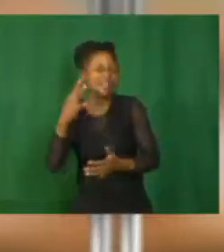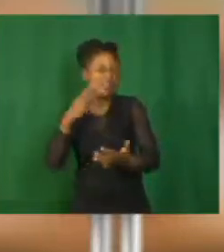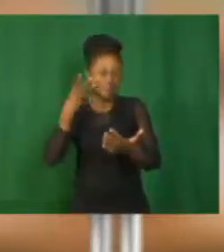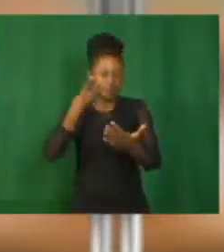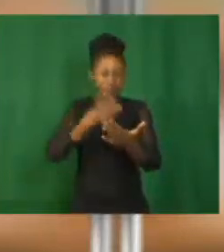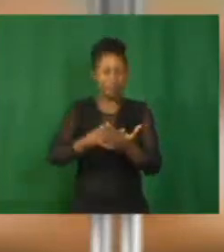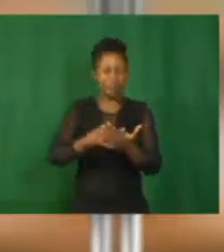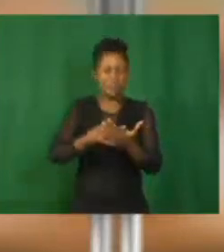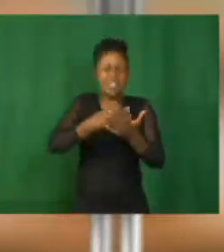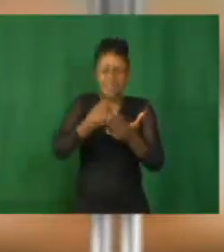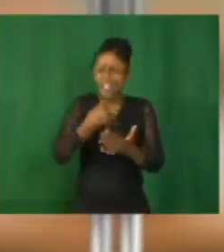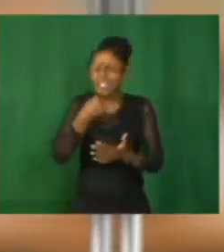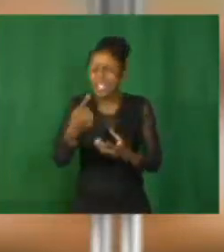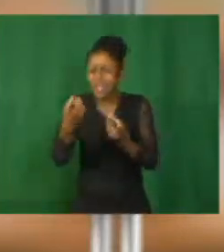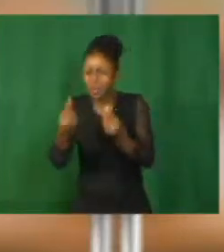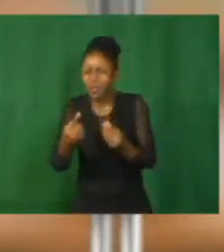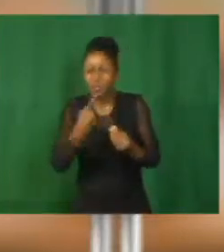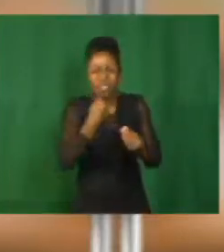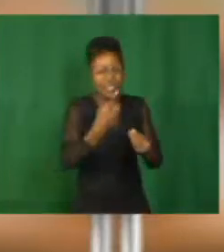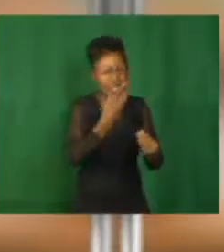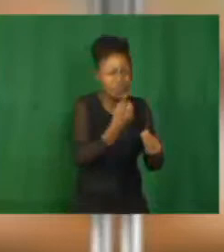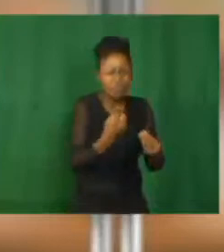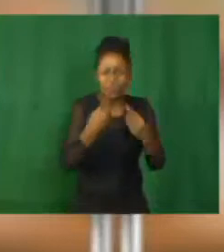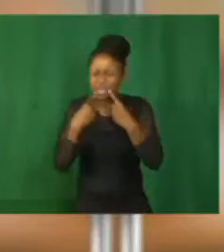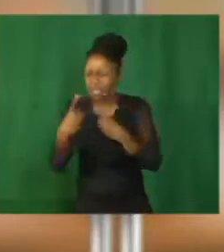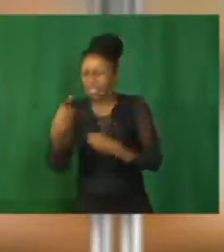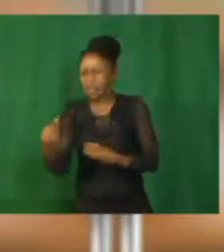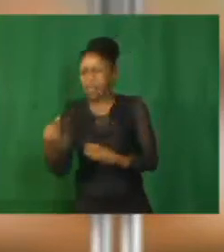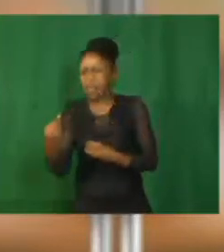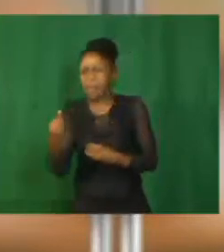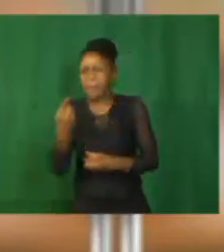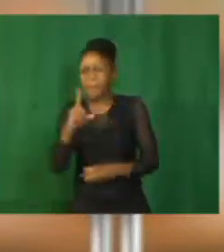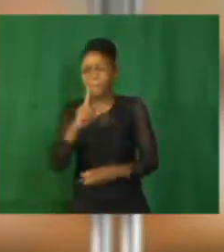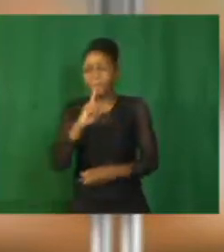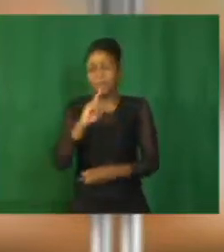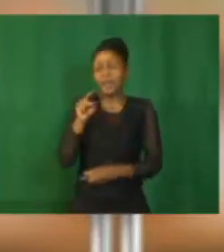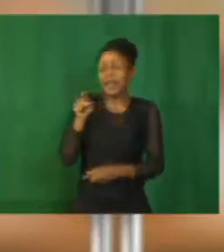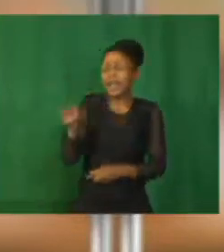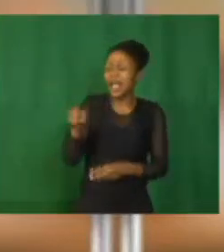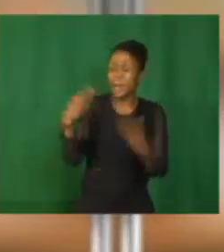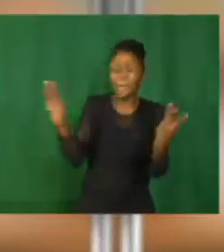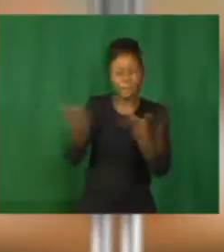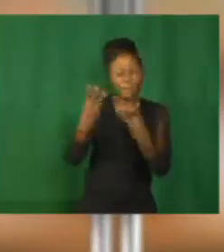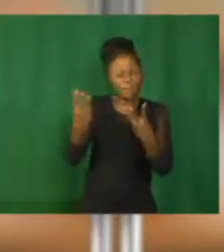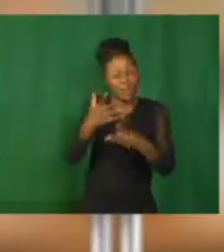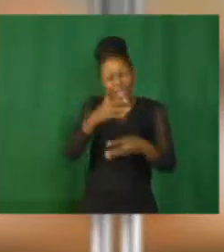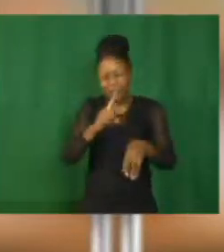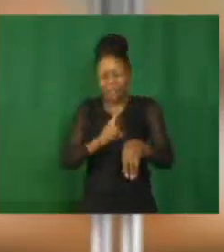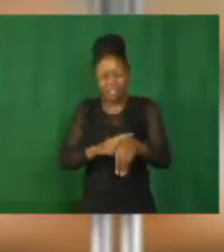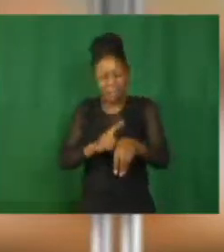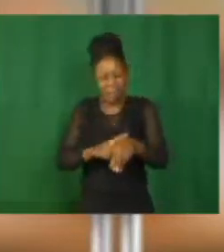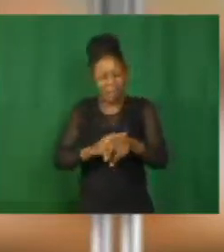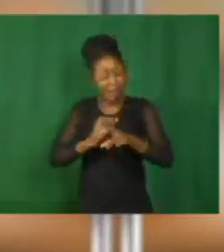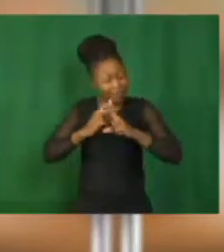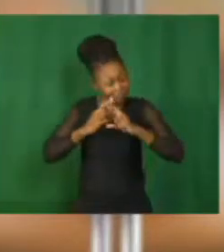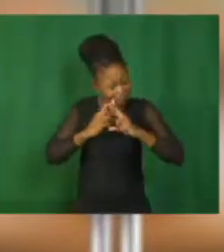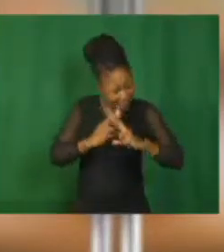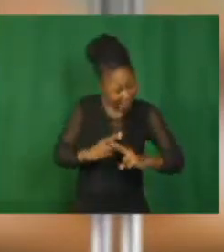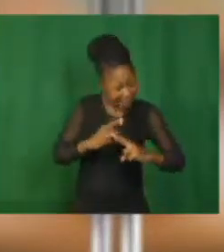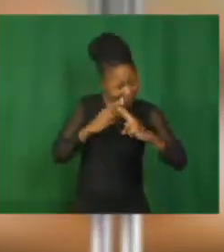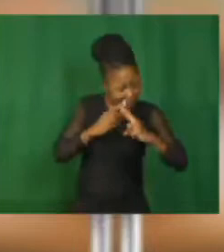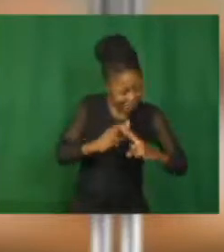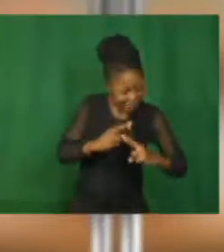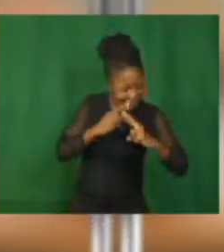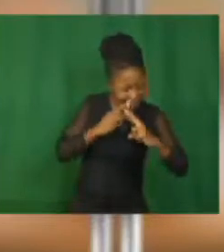the 120 believers actually said, sorry, Peter, who told you to remind us about all these